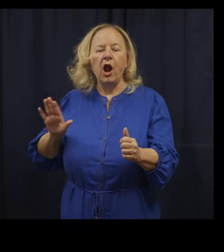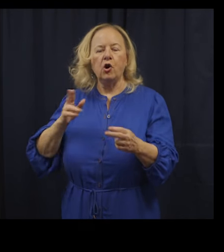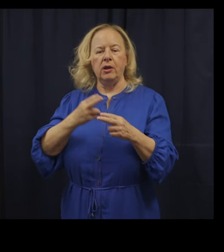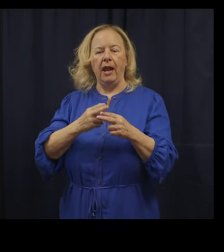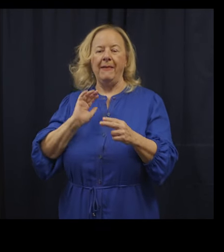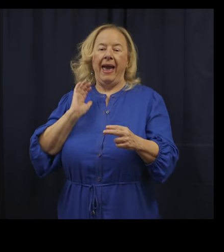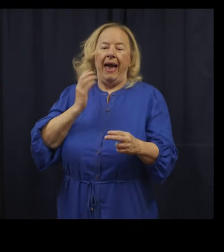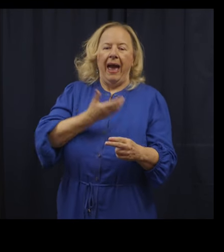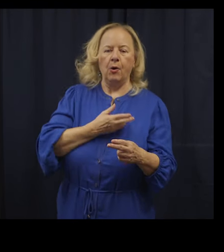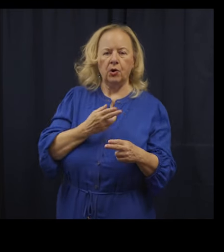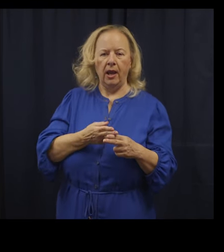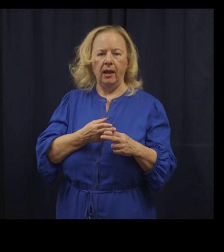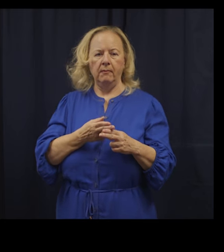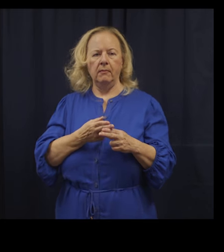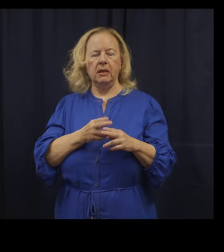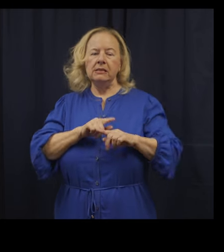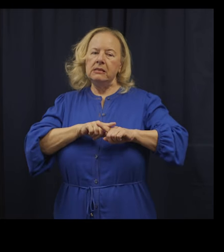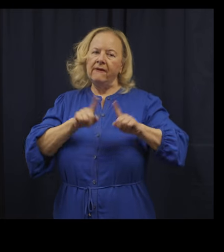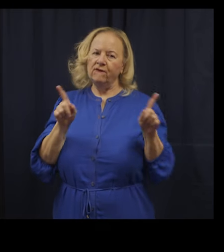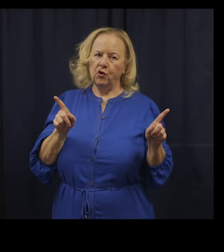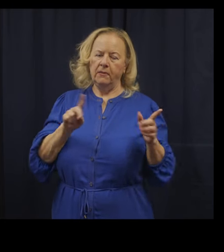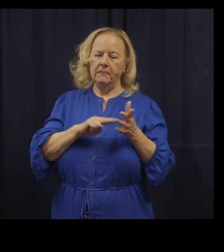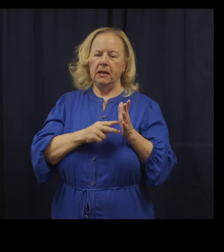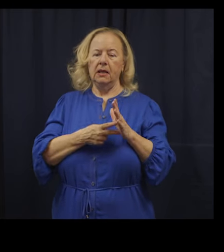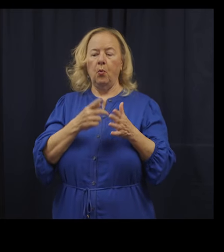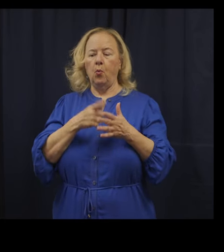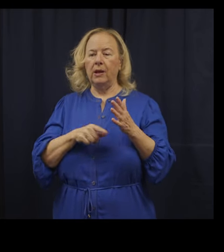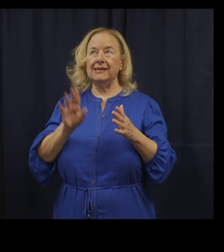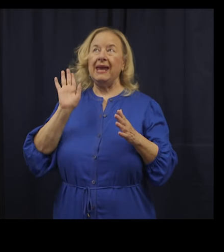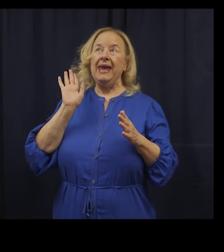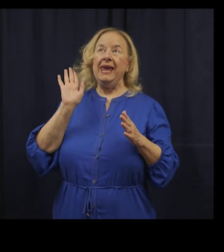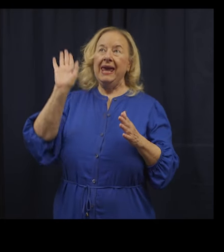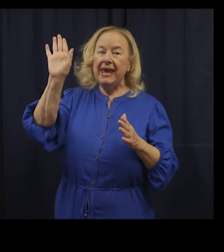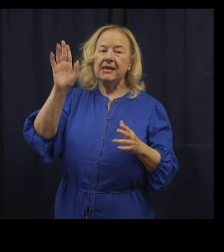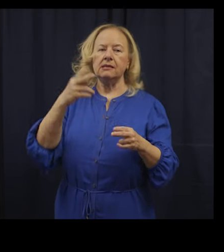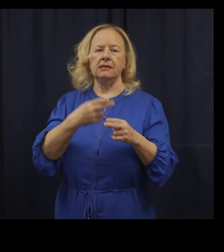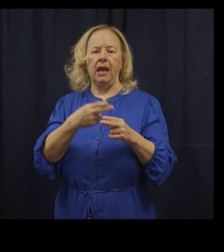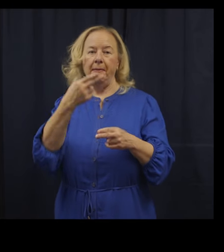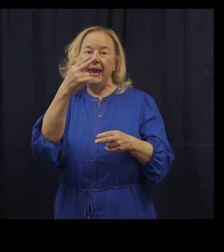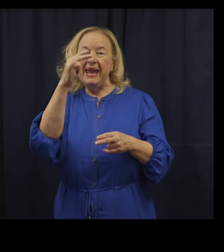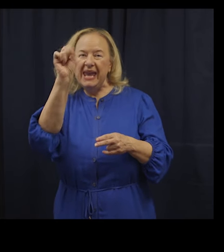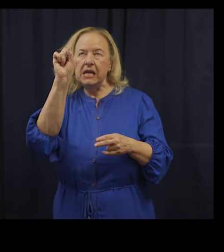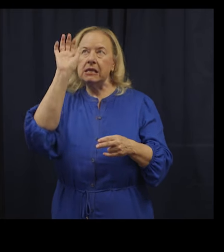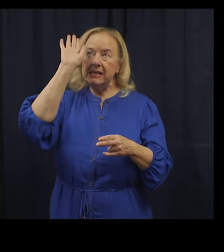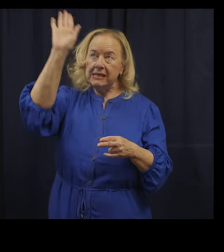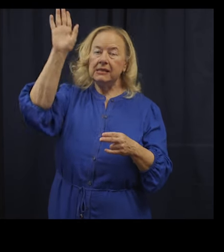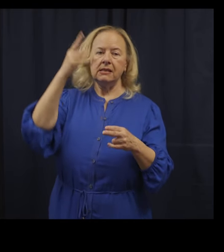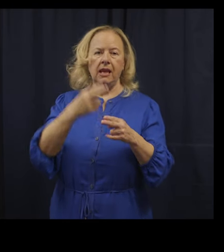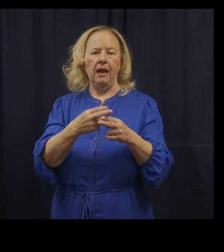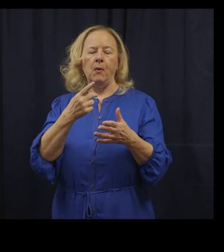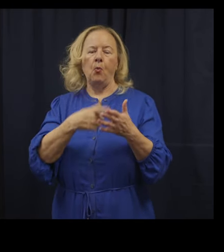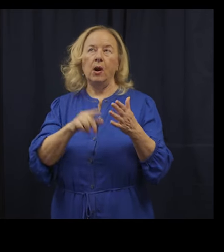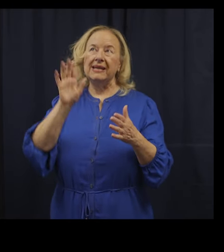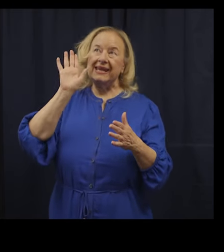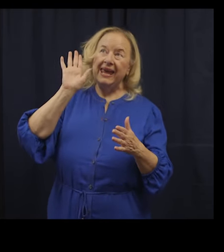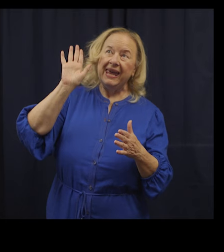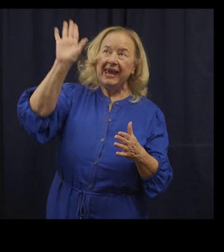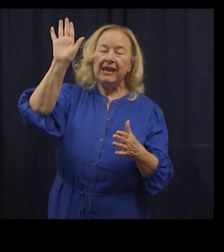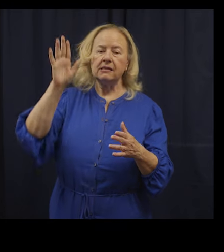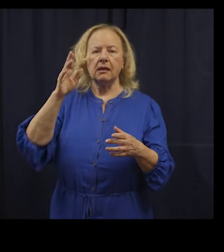So right there where it says what is his name and what is his son's name, you